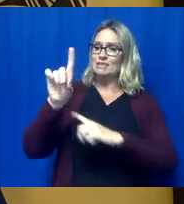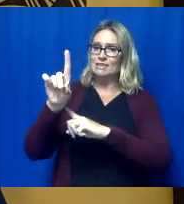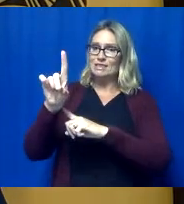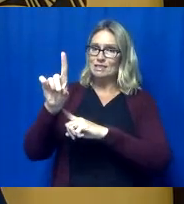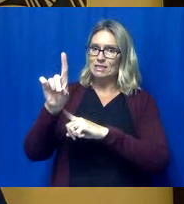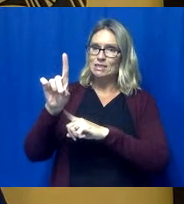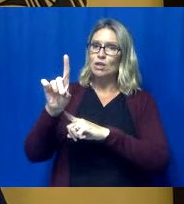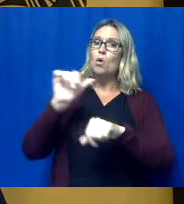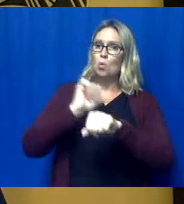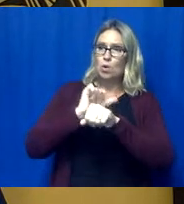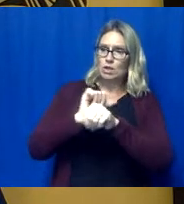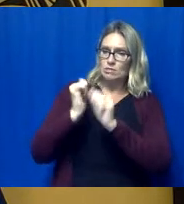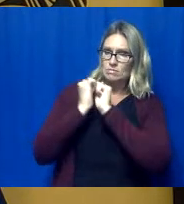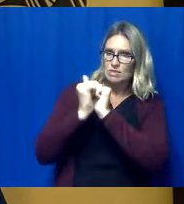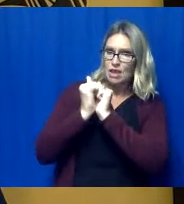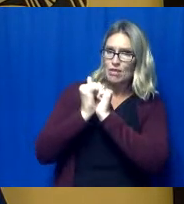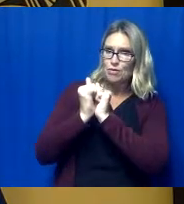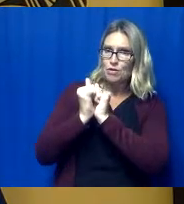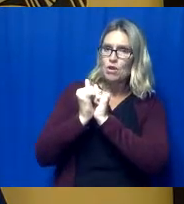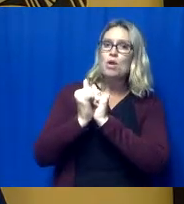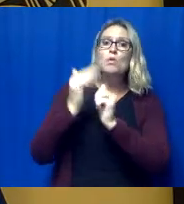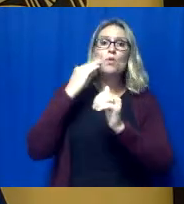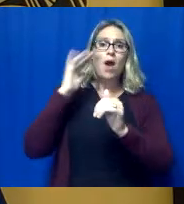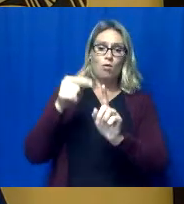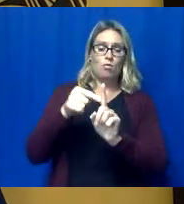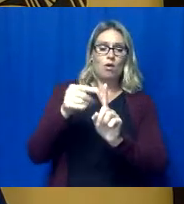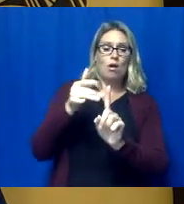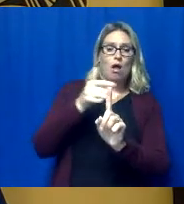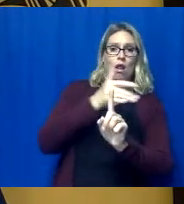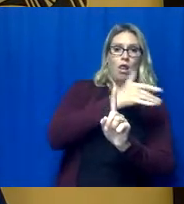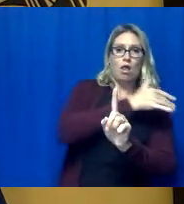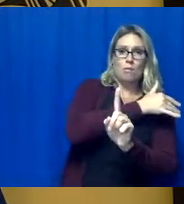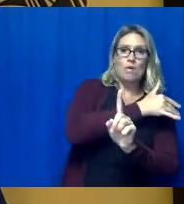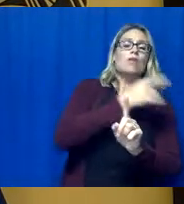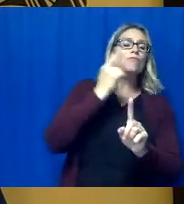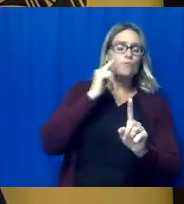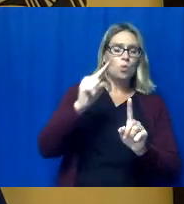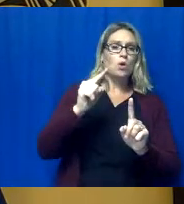stay in close contact about the situations as they evolve.